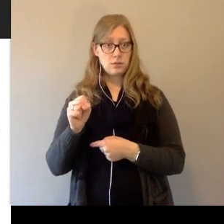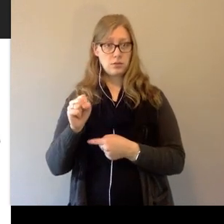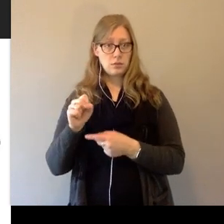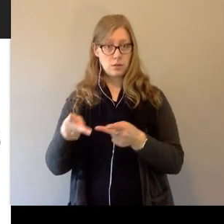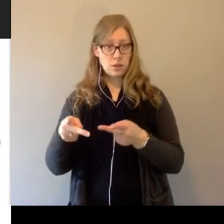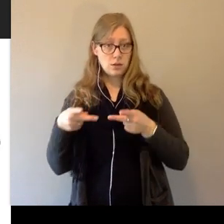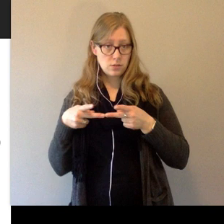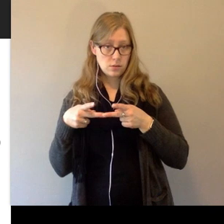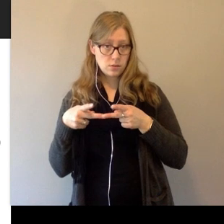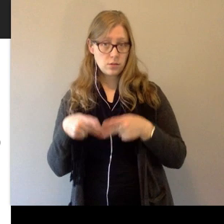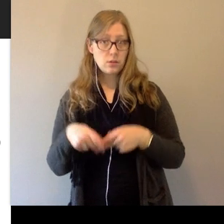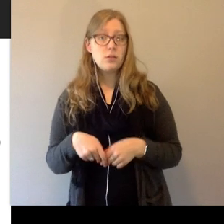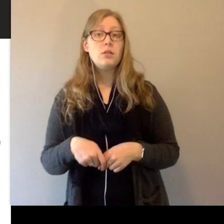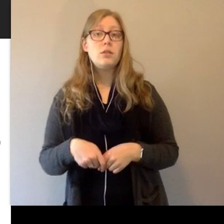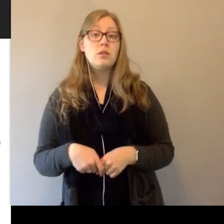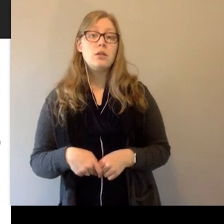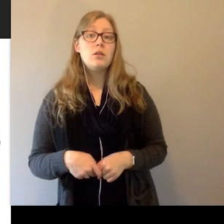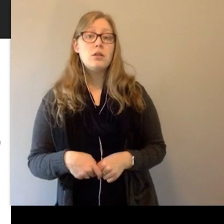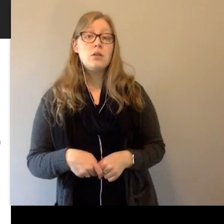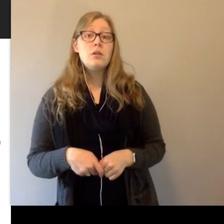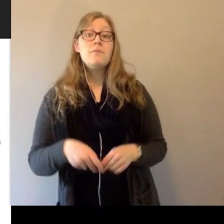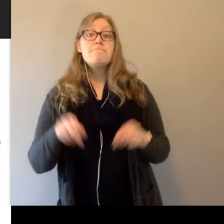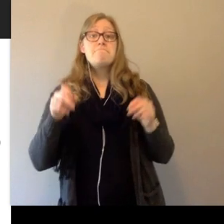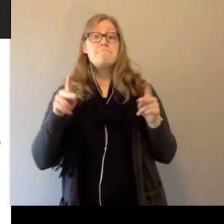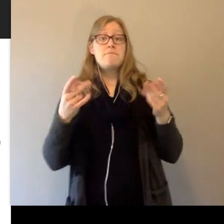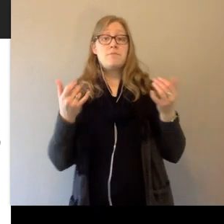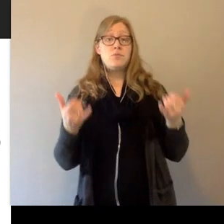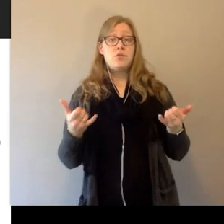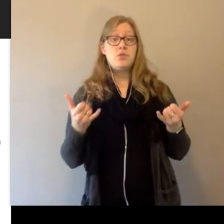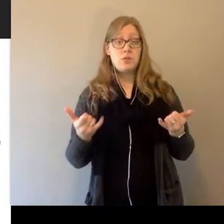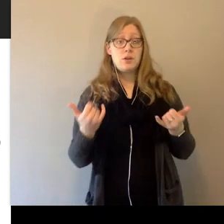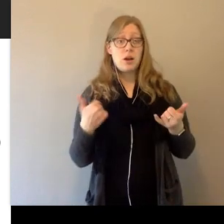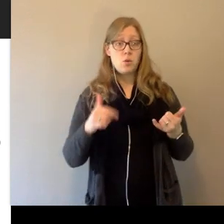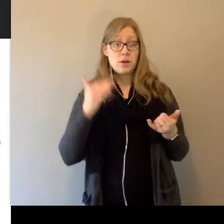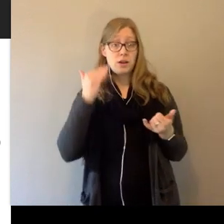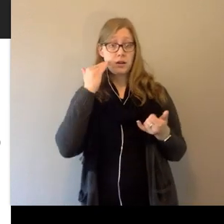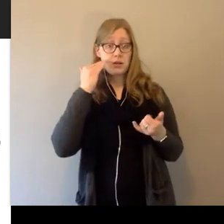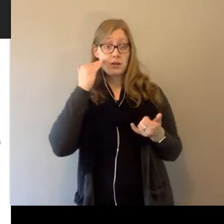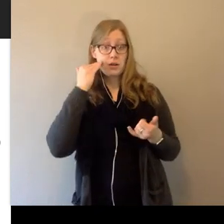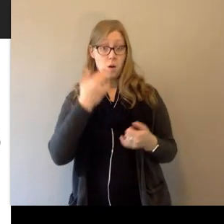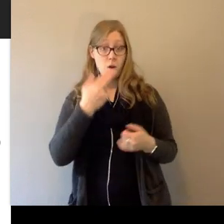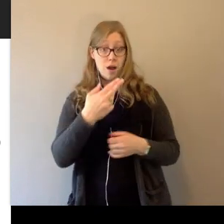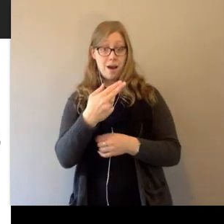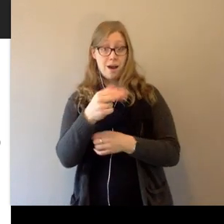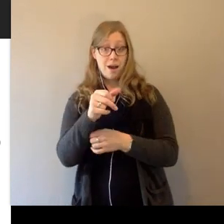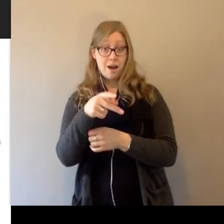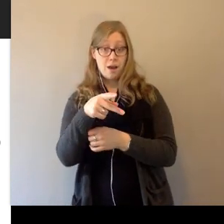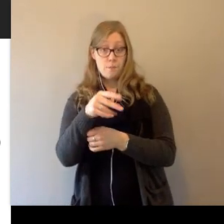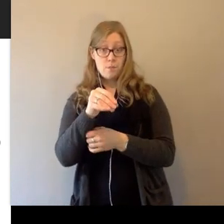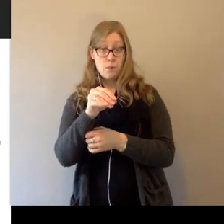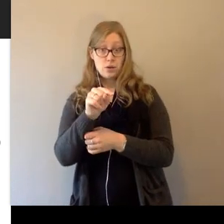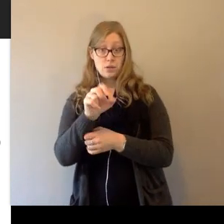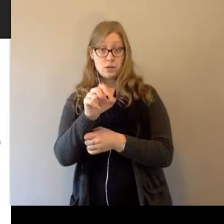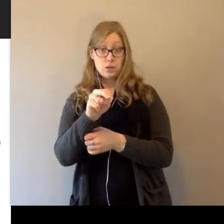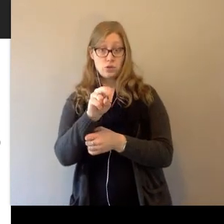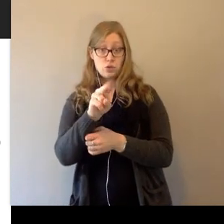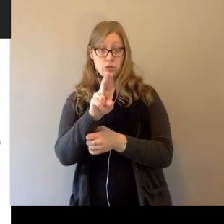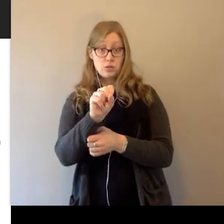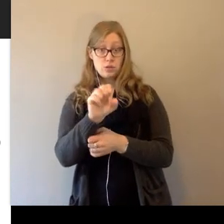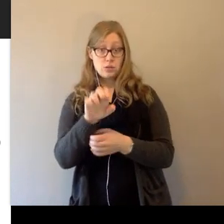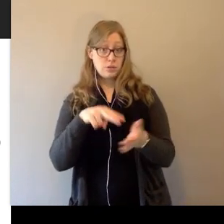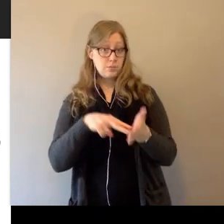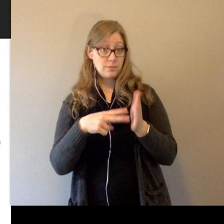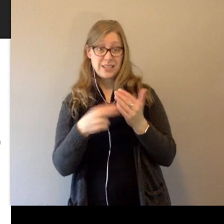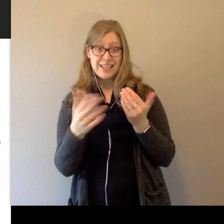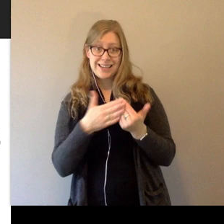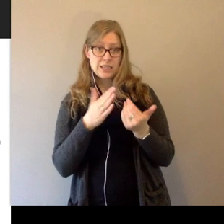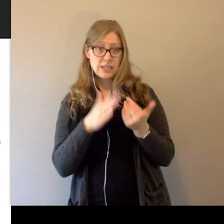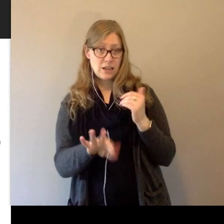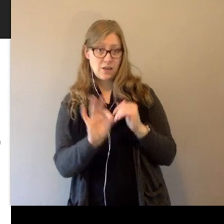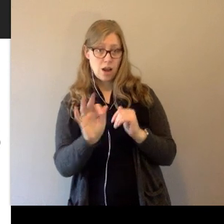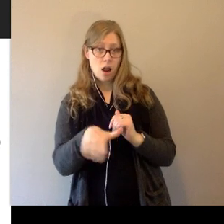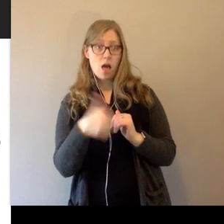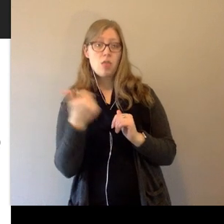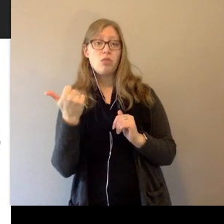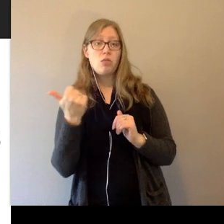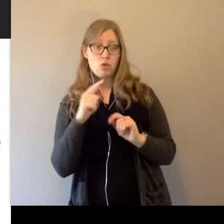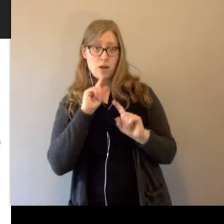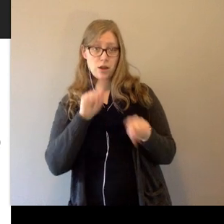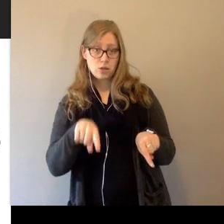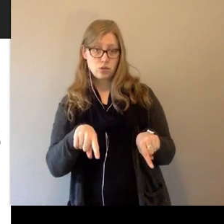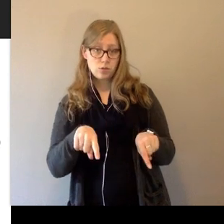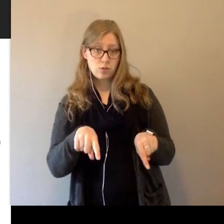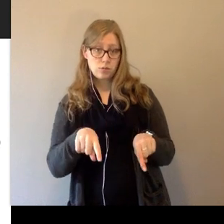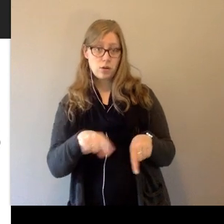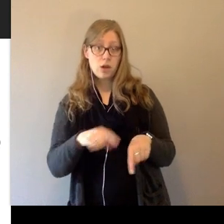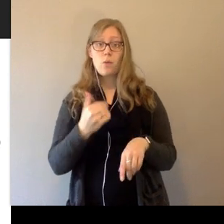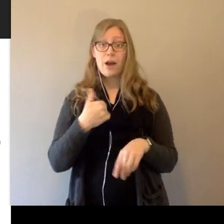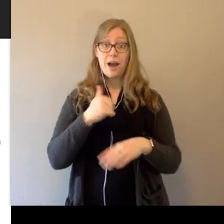23.5. All right, so now we know the hypotenuse. It's going to be real easy to find the other answer. So we have adjacent over